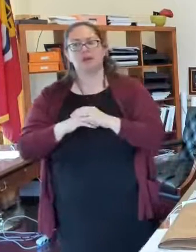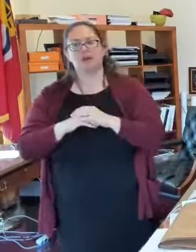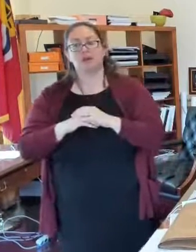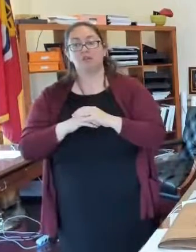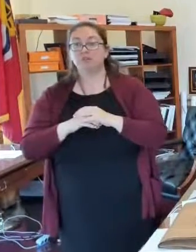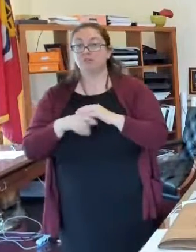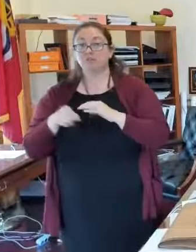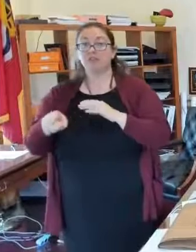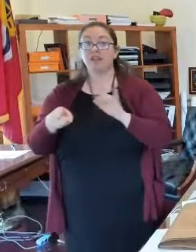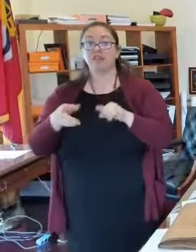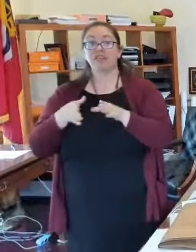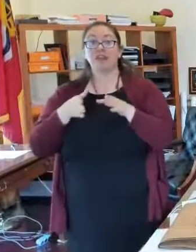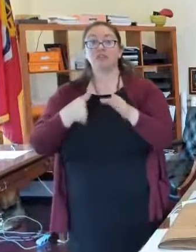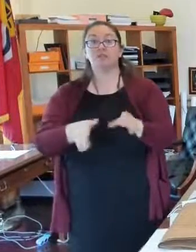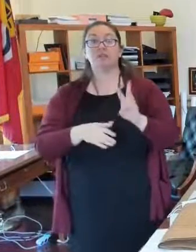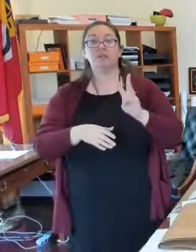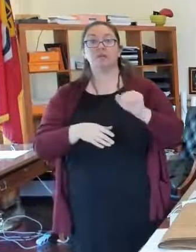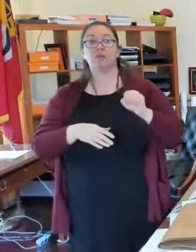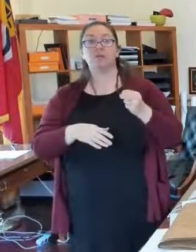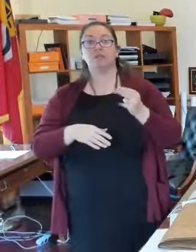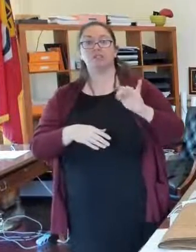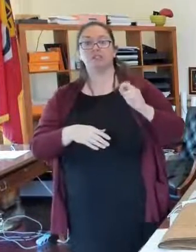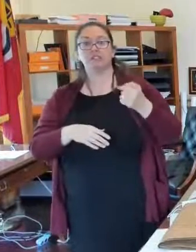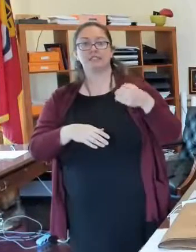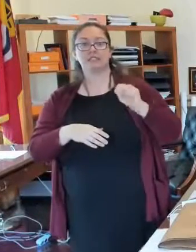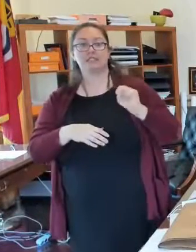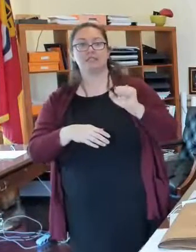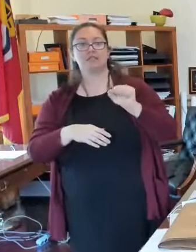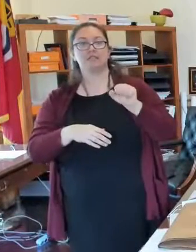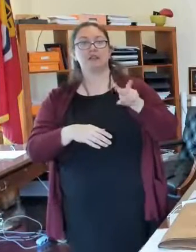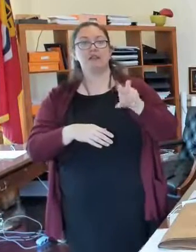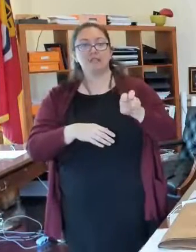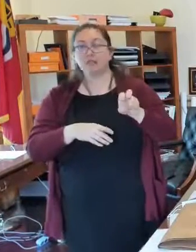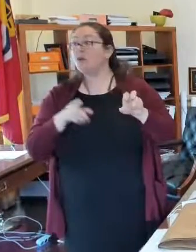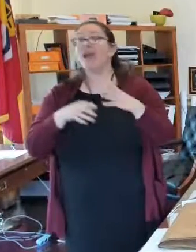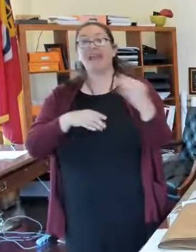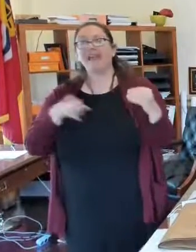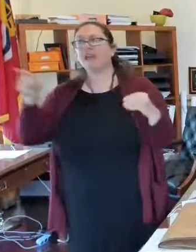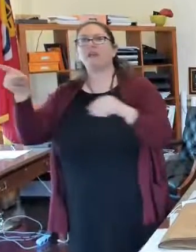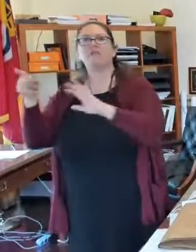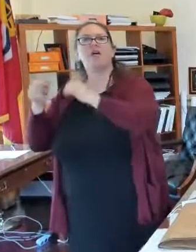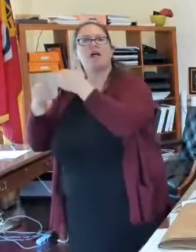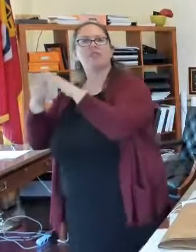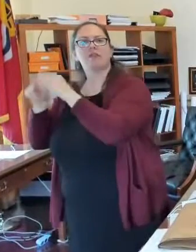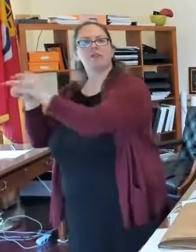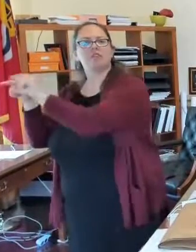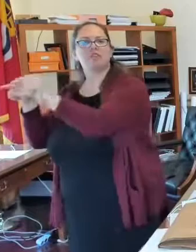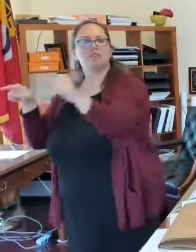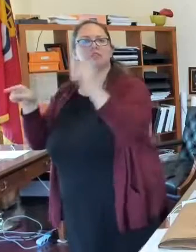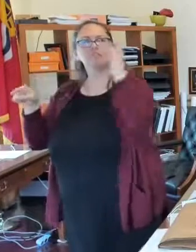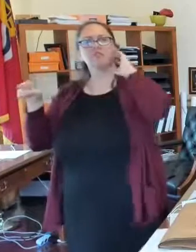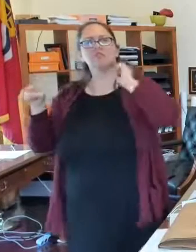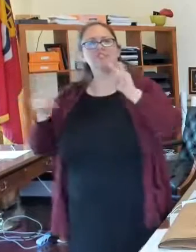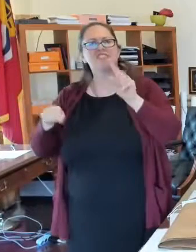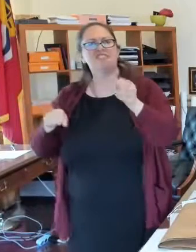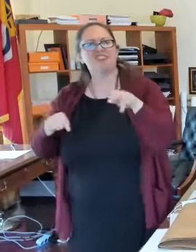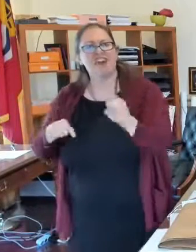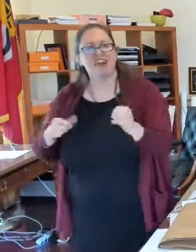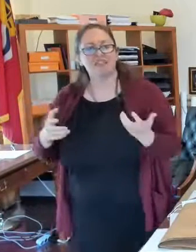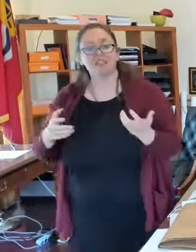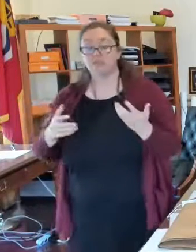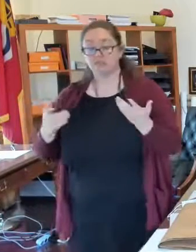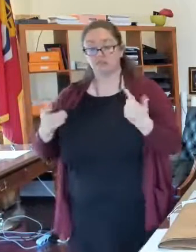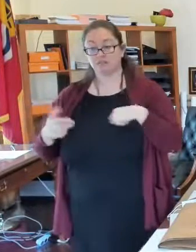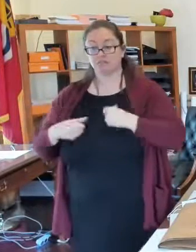On Washington Avenue and in our other neighborhoods that are experiencing a lot of violence as well. We live in a